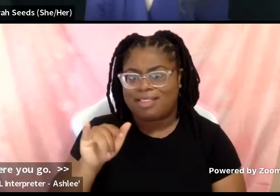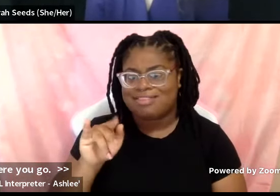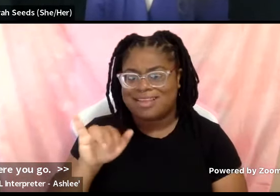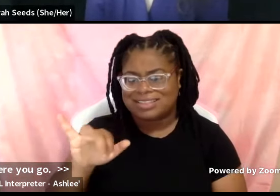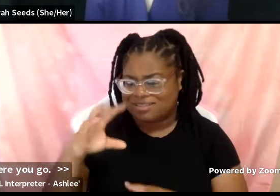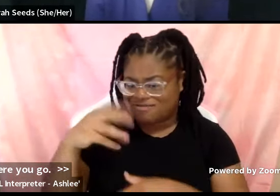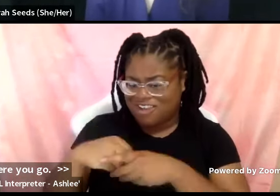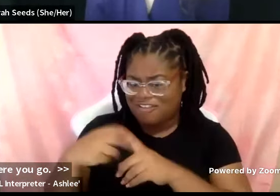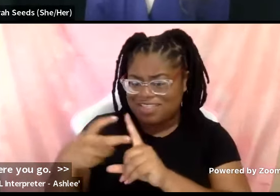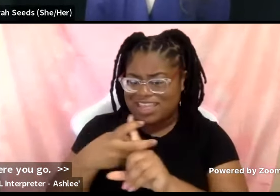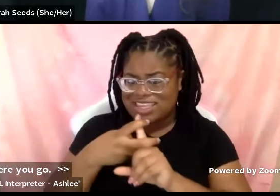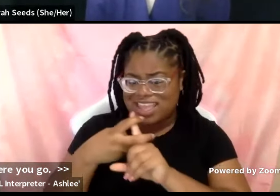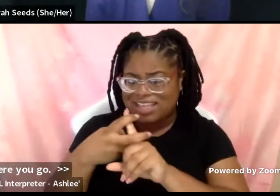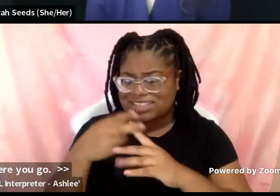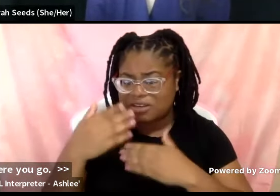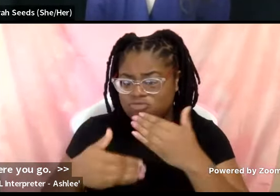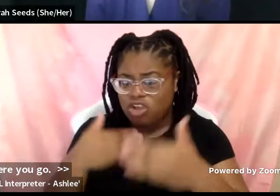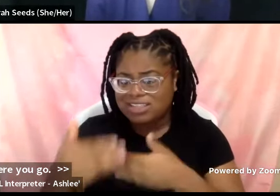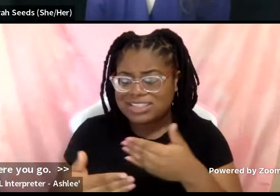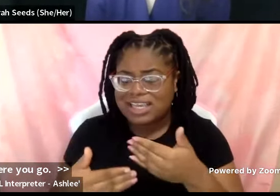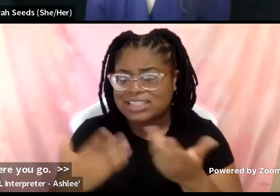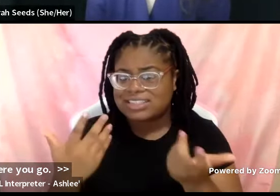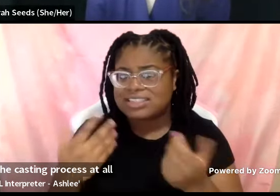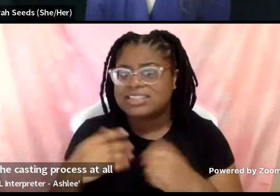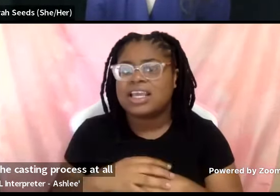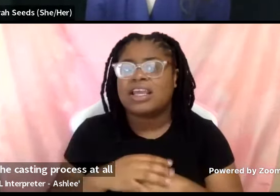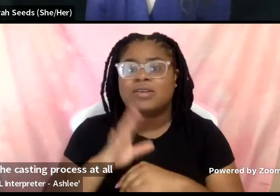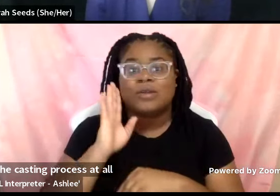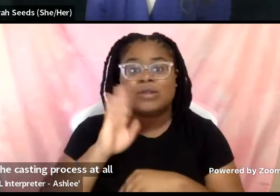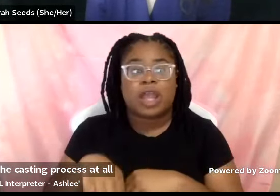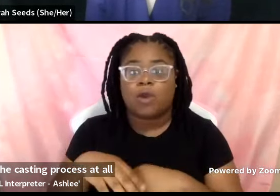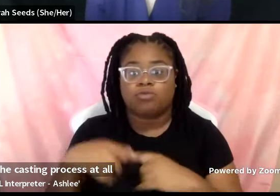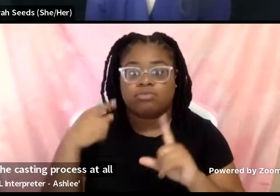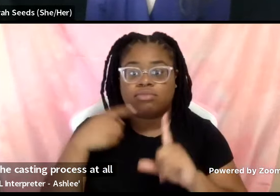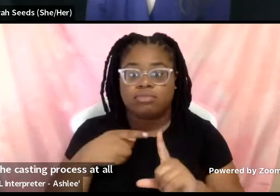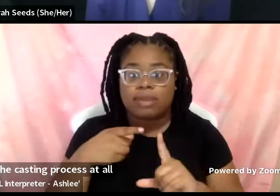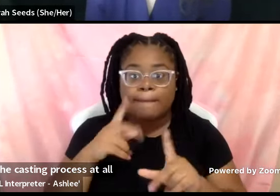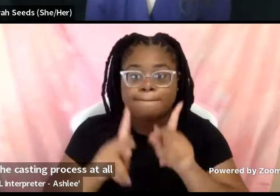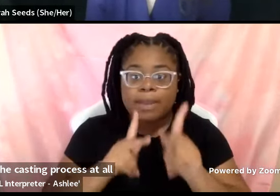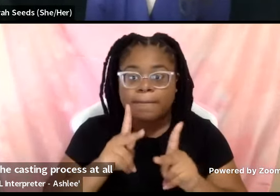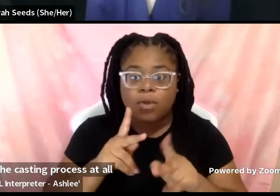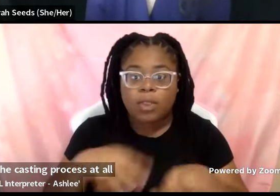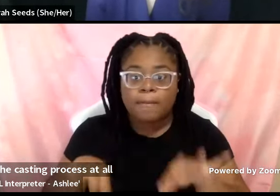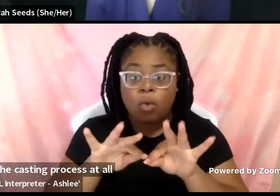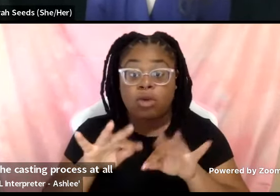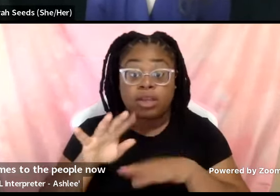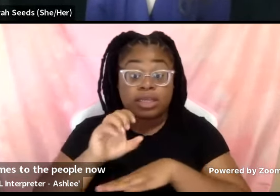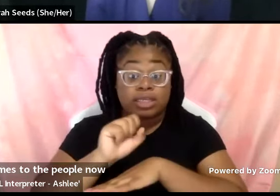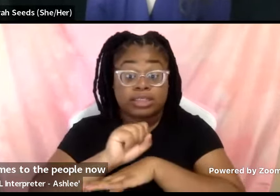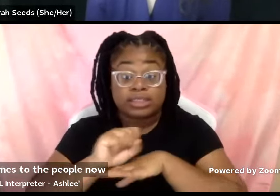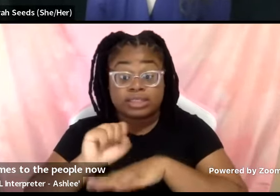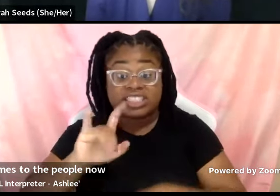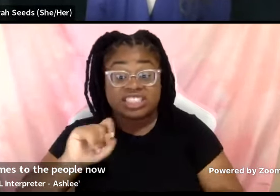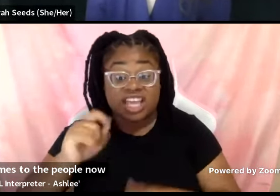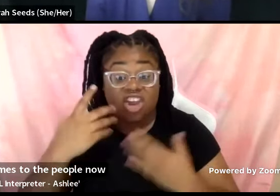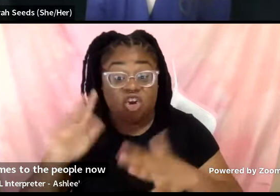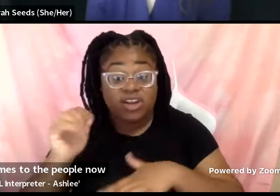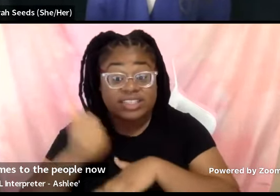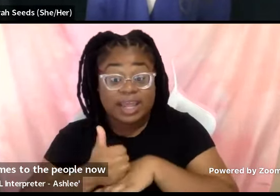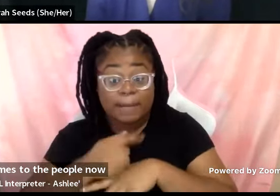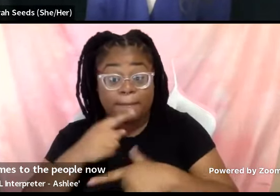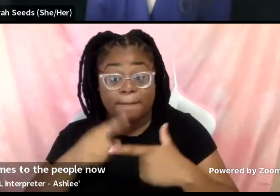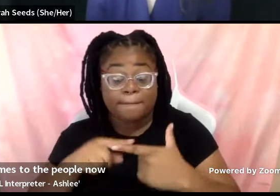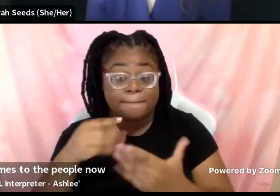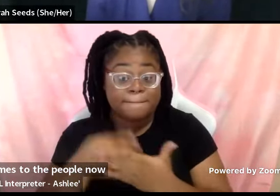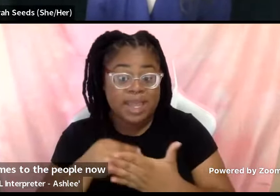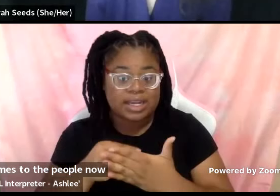because, it does come down to the people now, right? So you got the set, you got your money, now you got to hire the people.